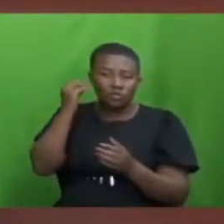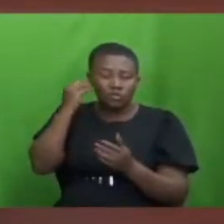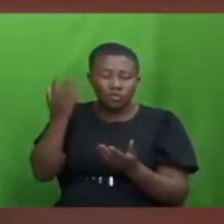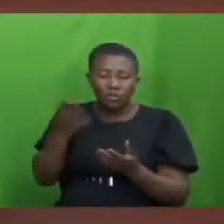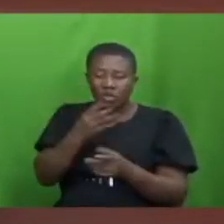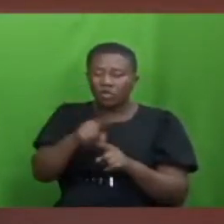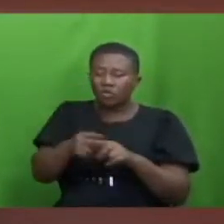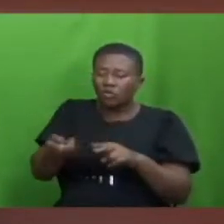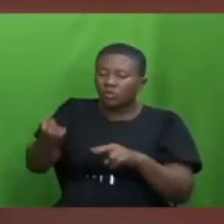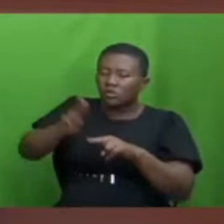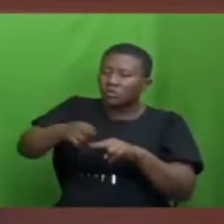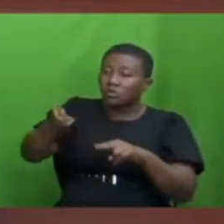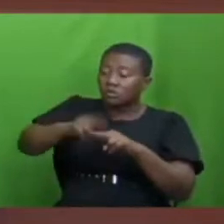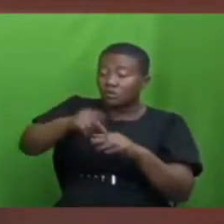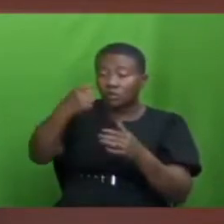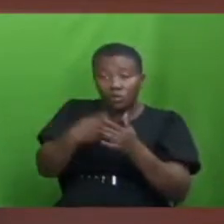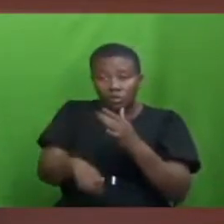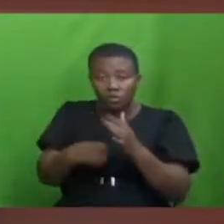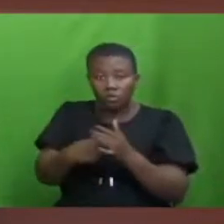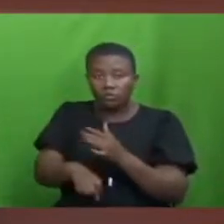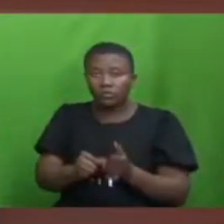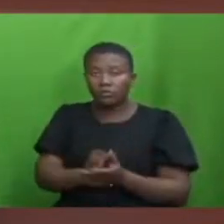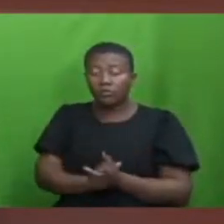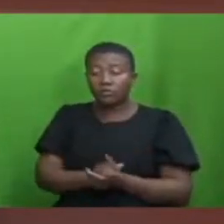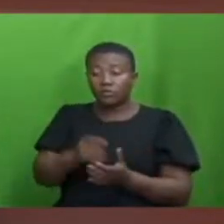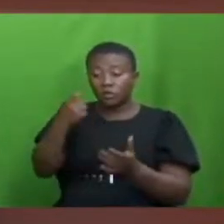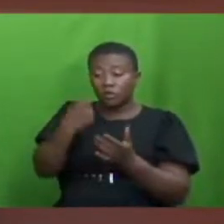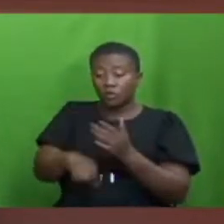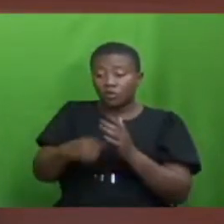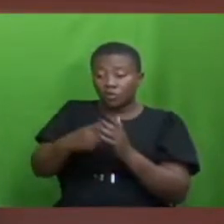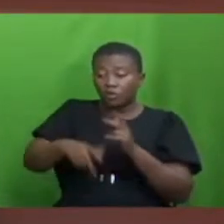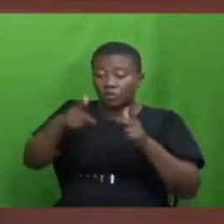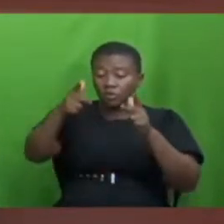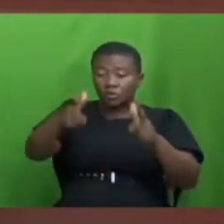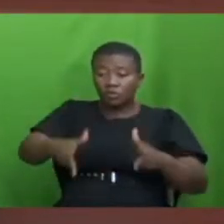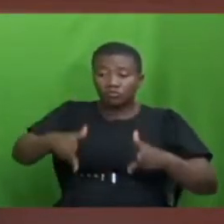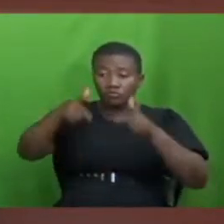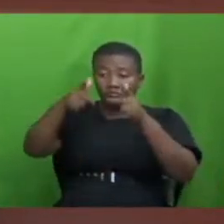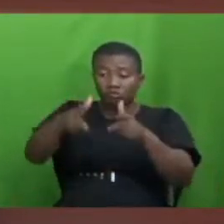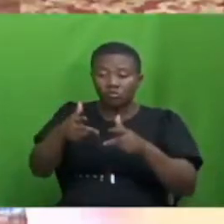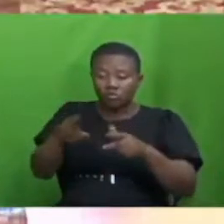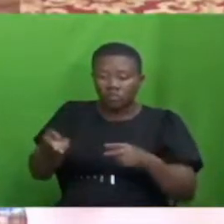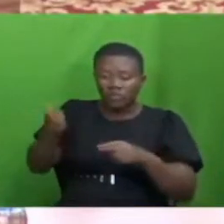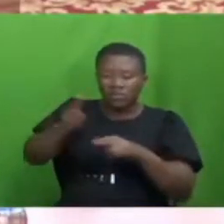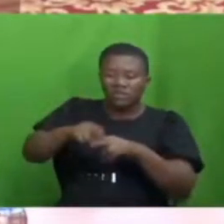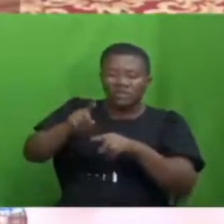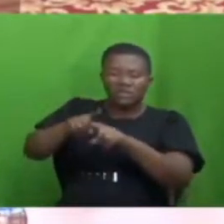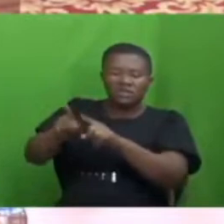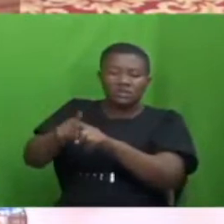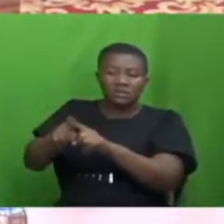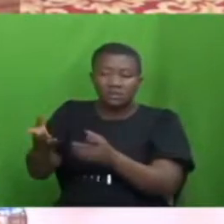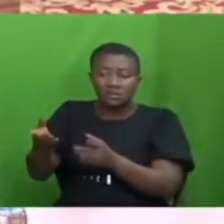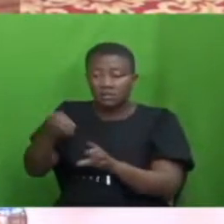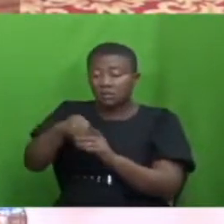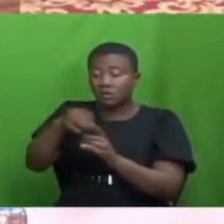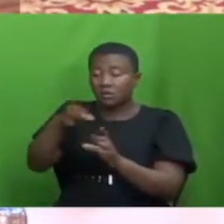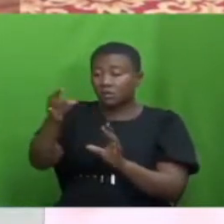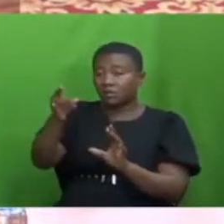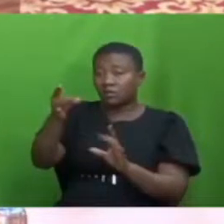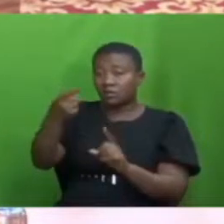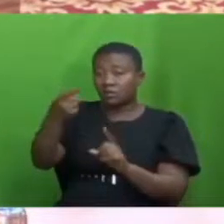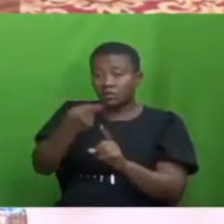increased costs of borrowing, with the cost of shipping a container increasing 7-fold in the 18 months following